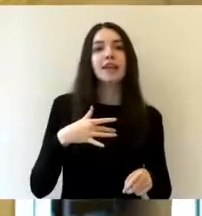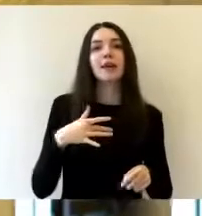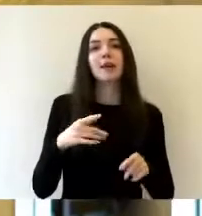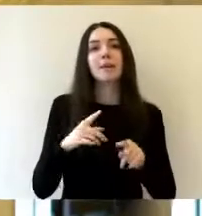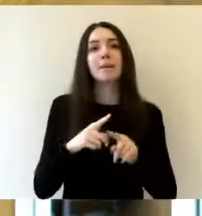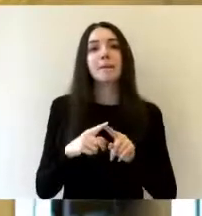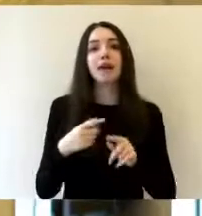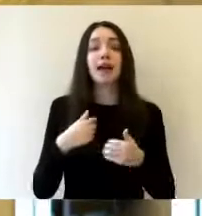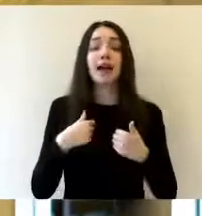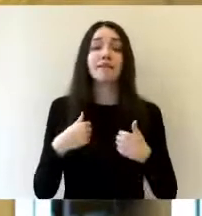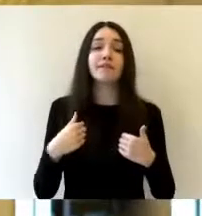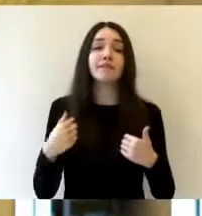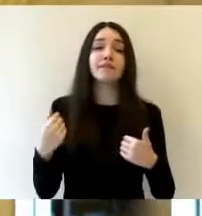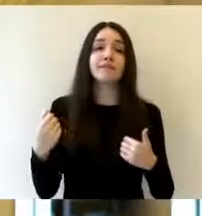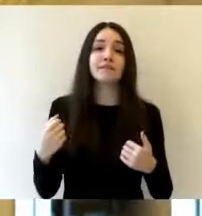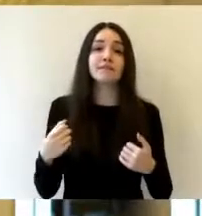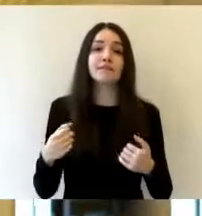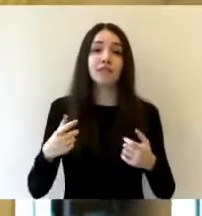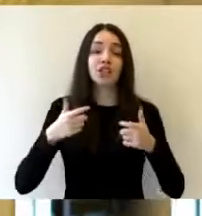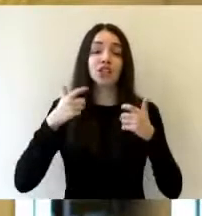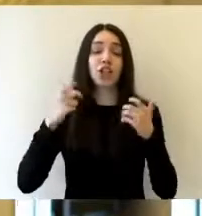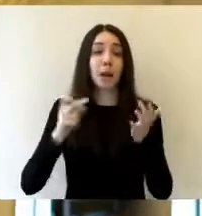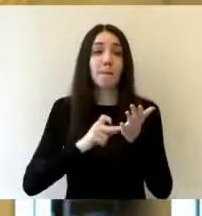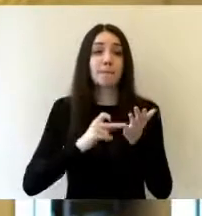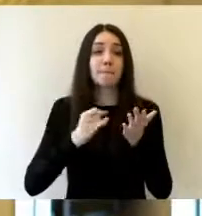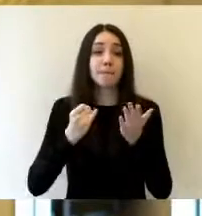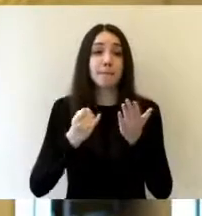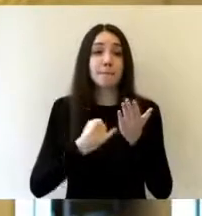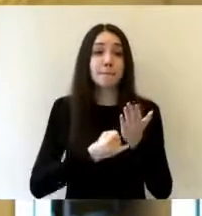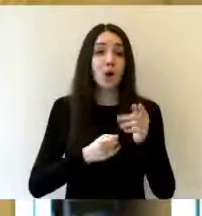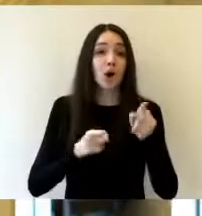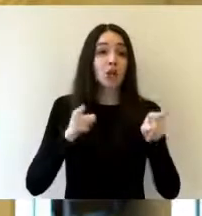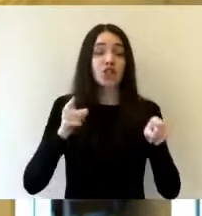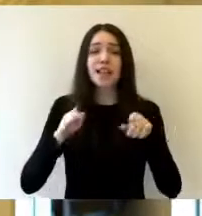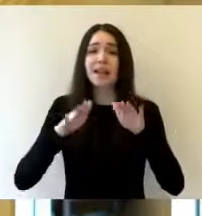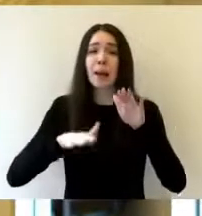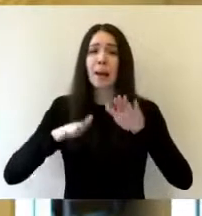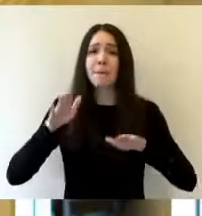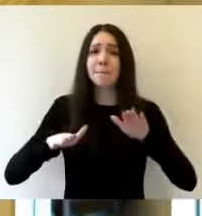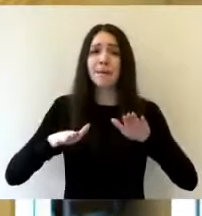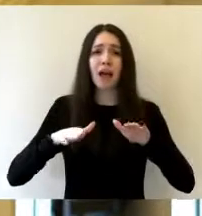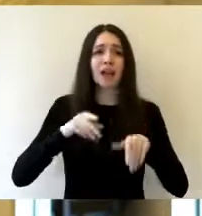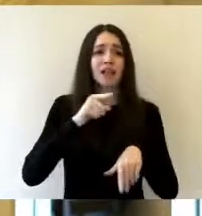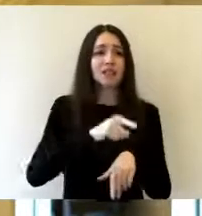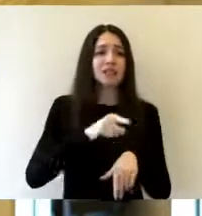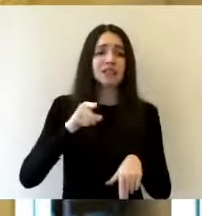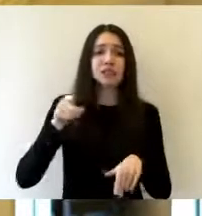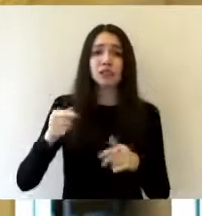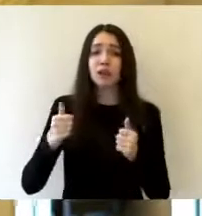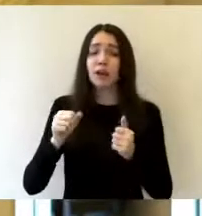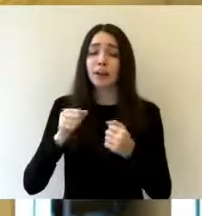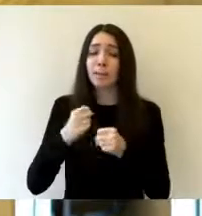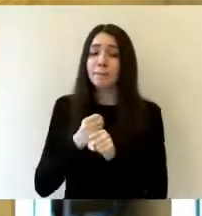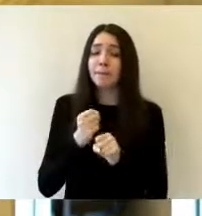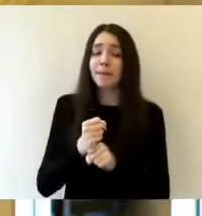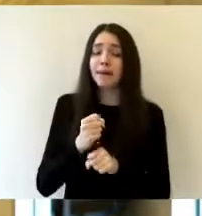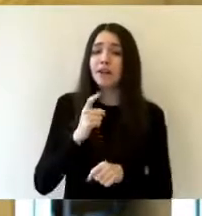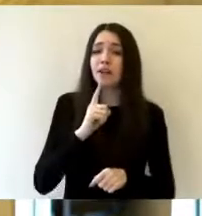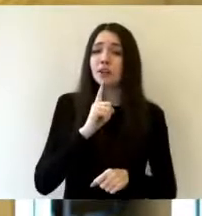other larger projects that are kind of pulling me in various directions, so trying to balance them, trying to make sure I'm maintaining,